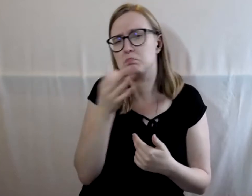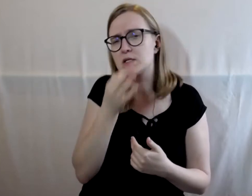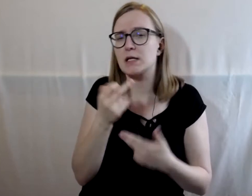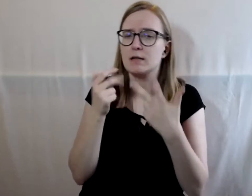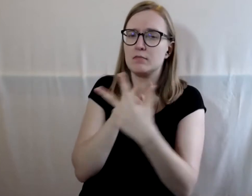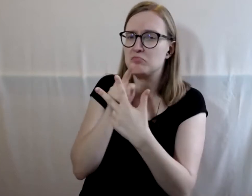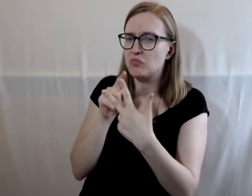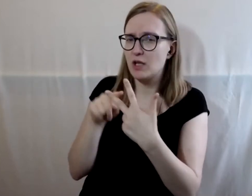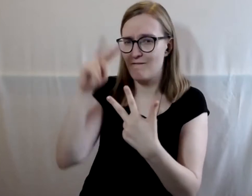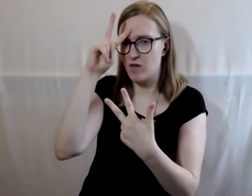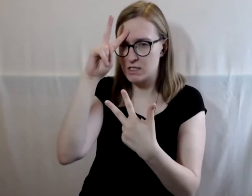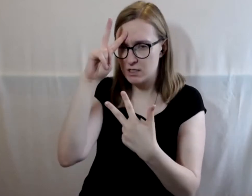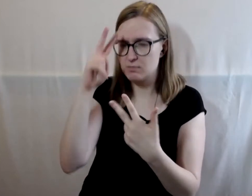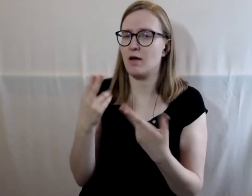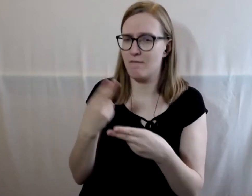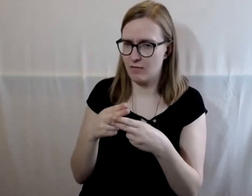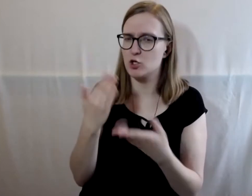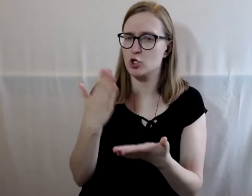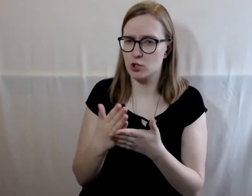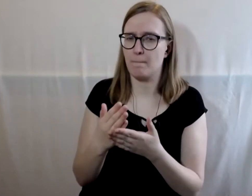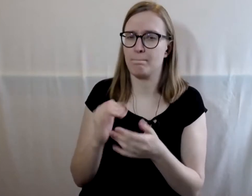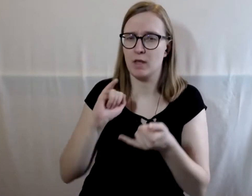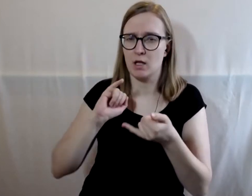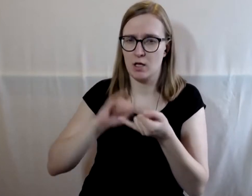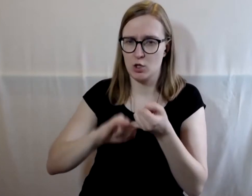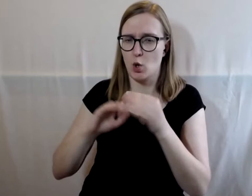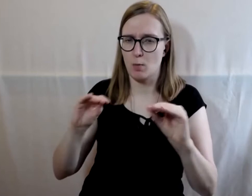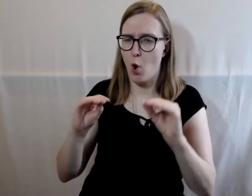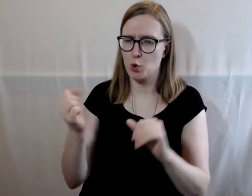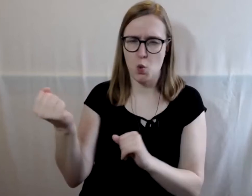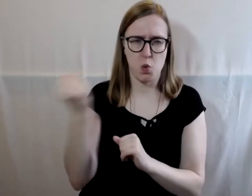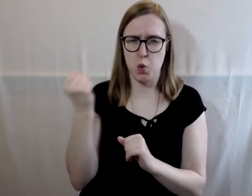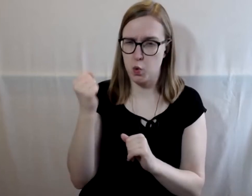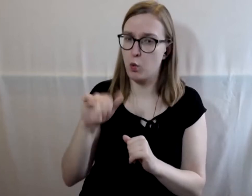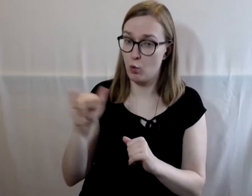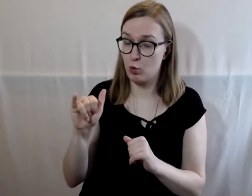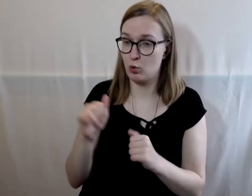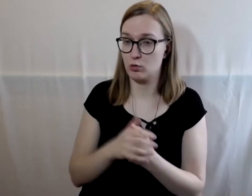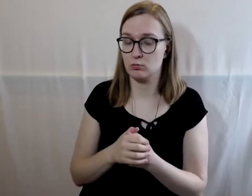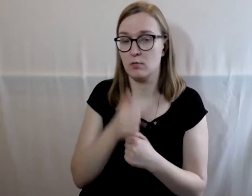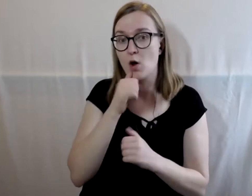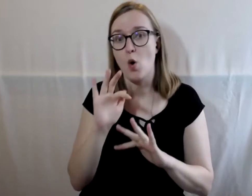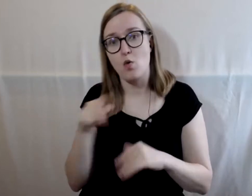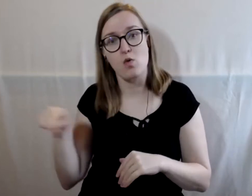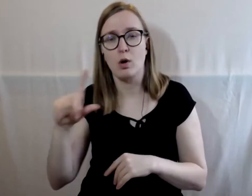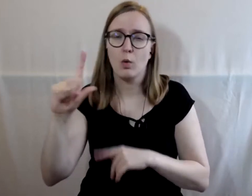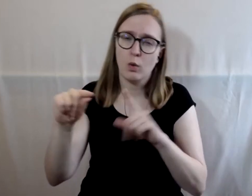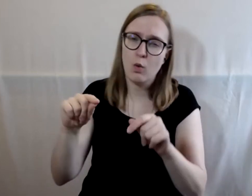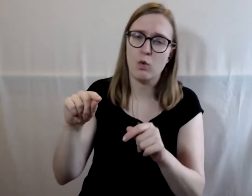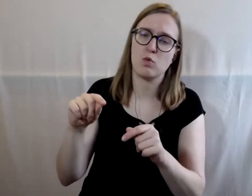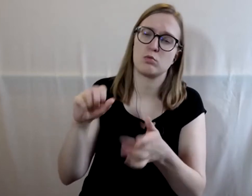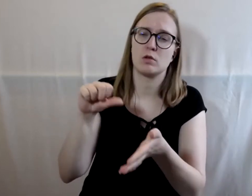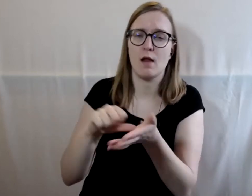regarded. When you go to conferences, these are the academics from these areas,